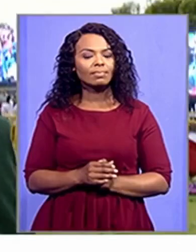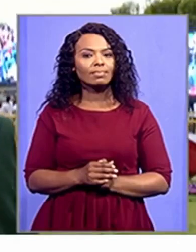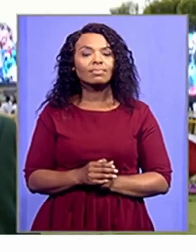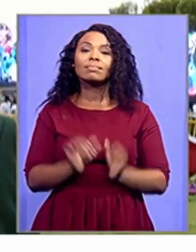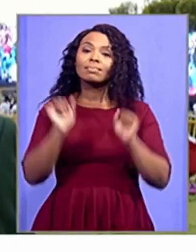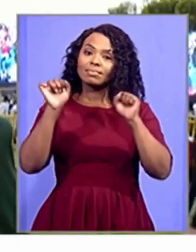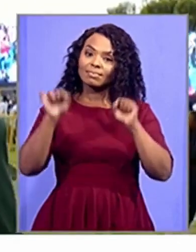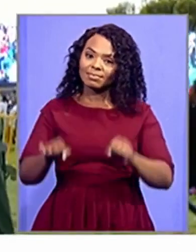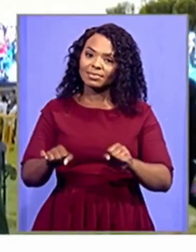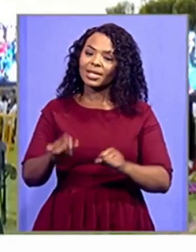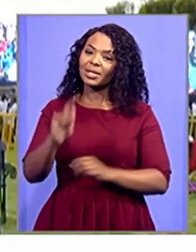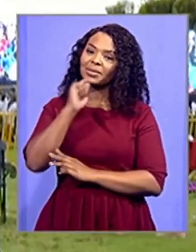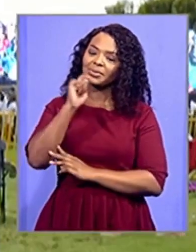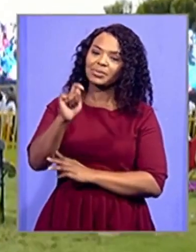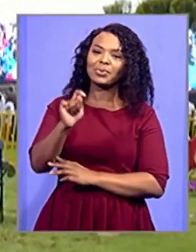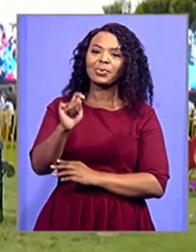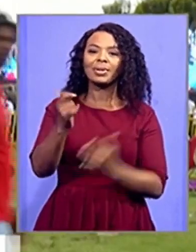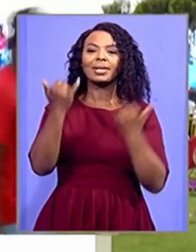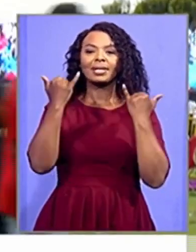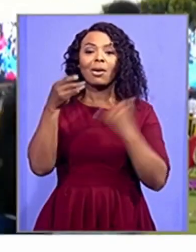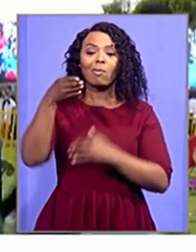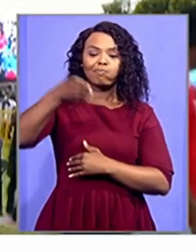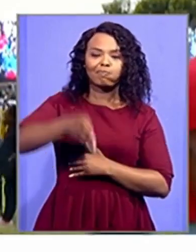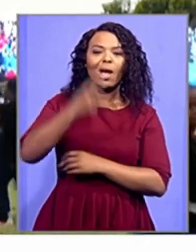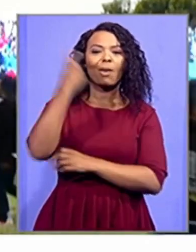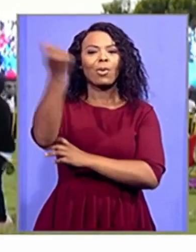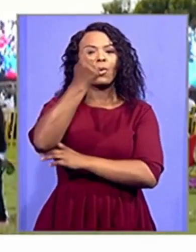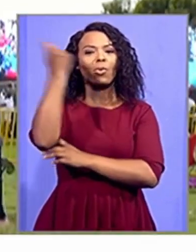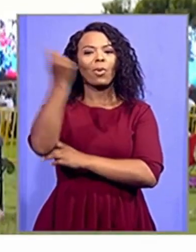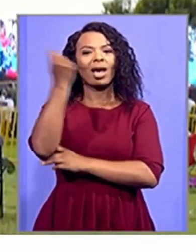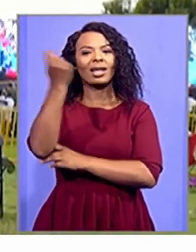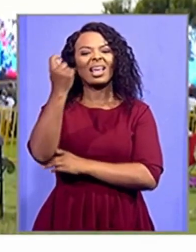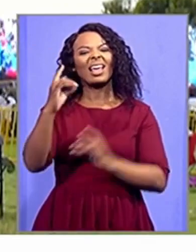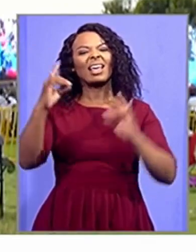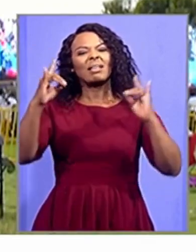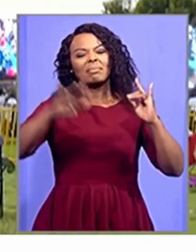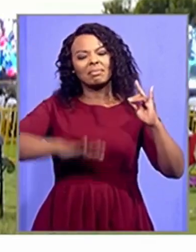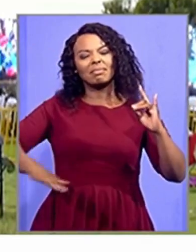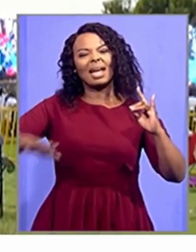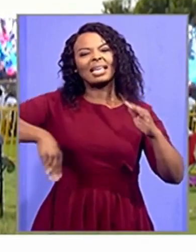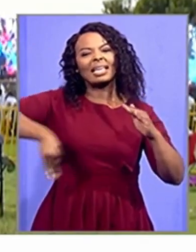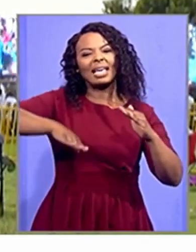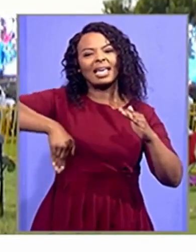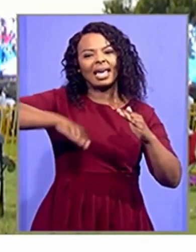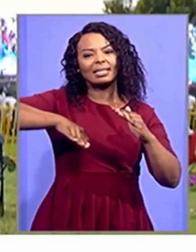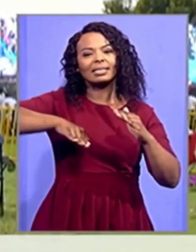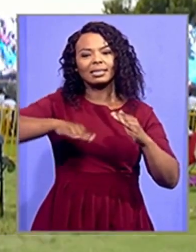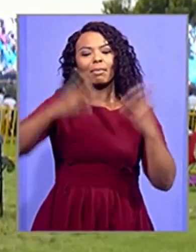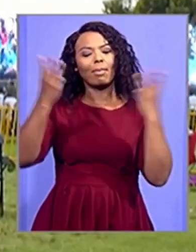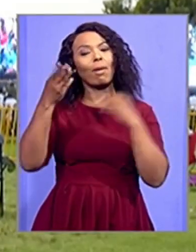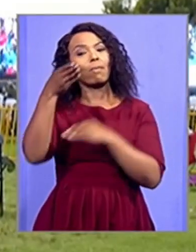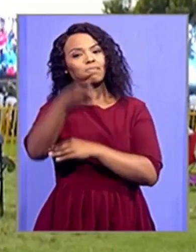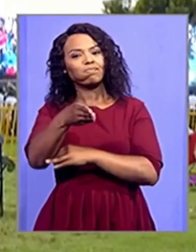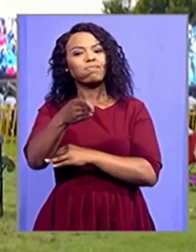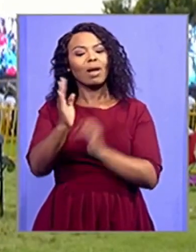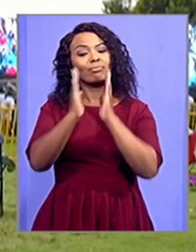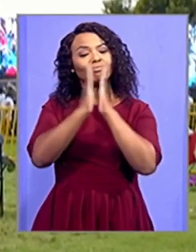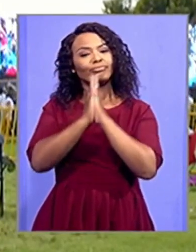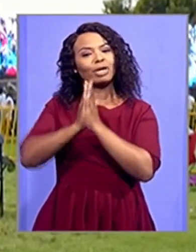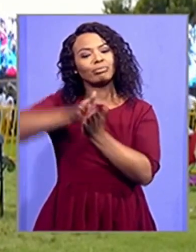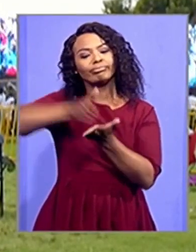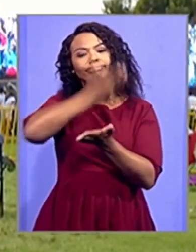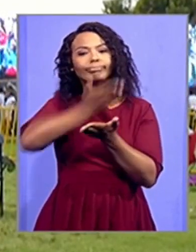Kalabora ka nnete ga biale re fa go la Polokwane Cricket Club mo ile gore nnete gona Gospel Festival ya Thobela FM e gare ya kgatlampana go